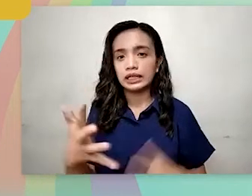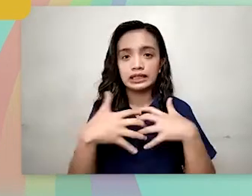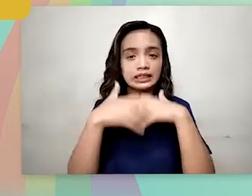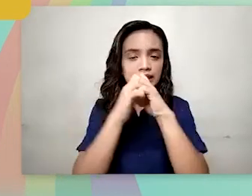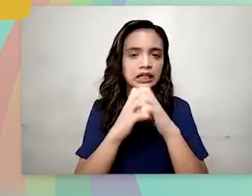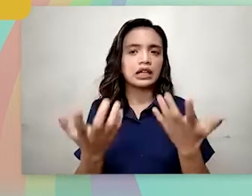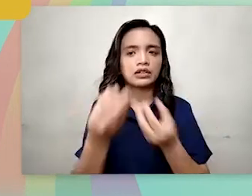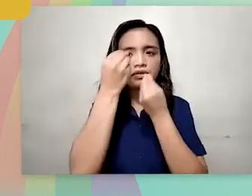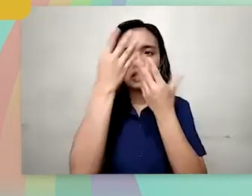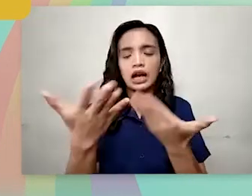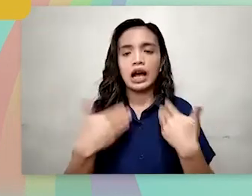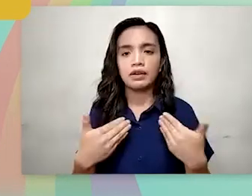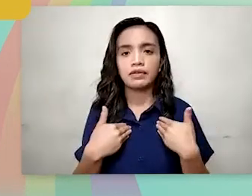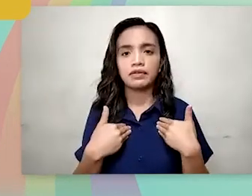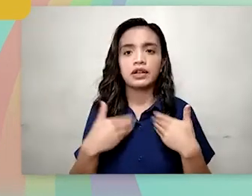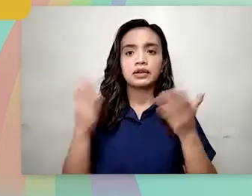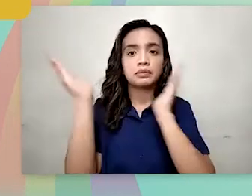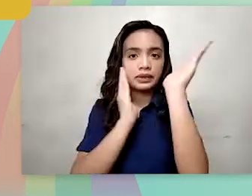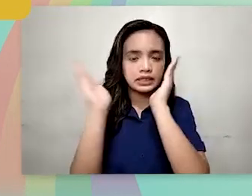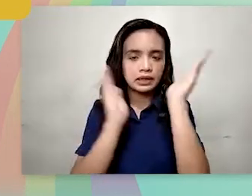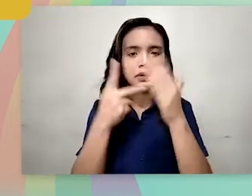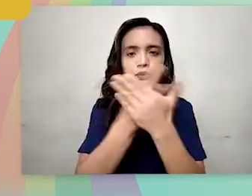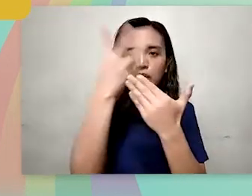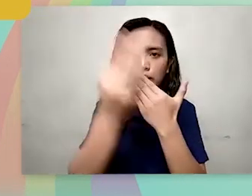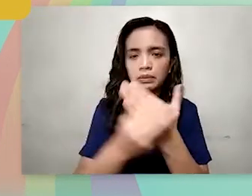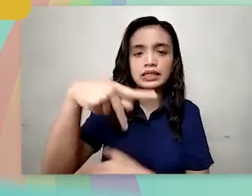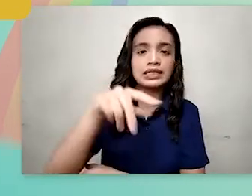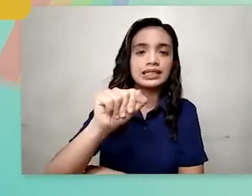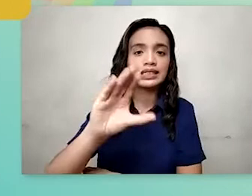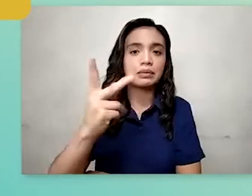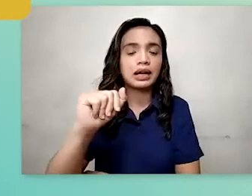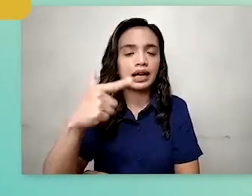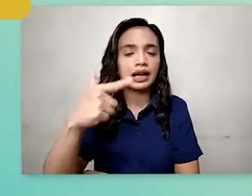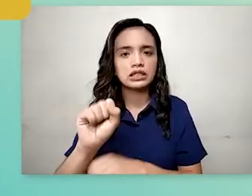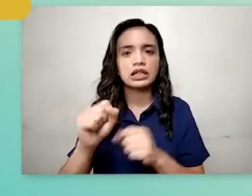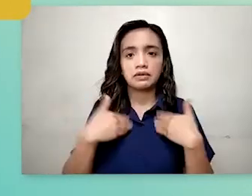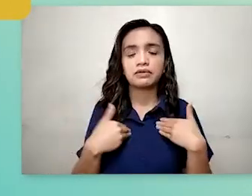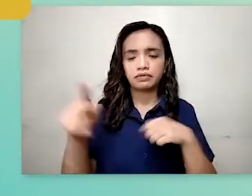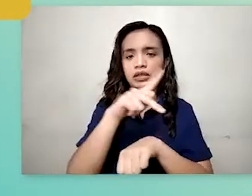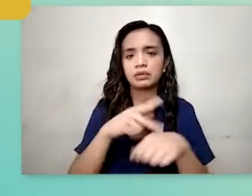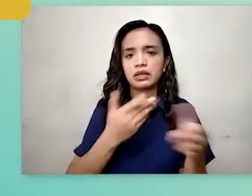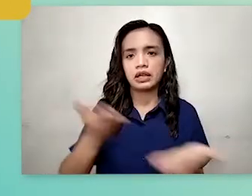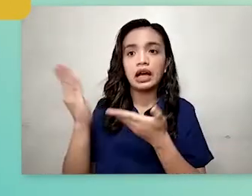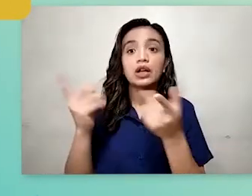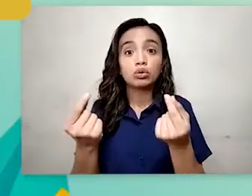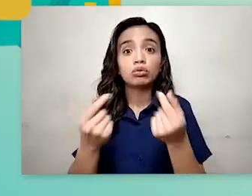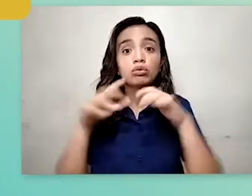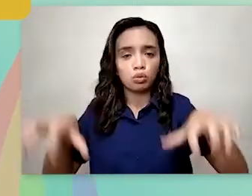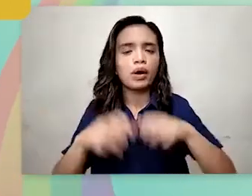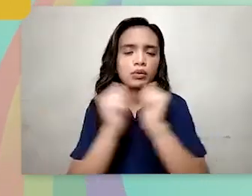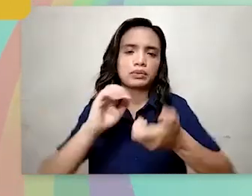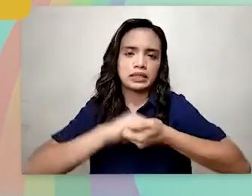and information, we have packages and services and programs that we deliver at PhilExport. And all this we do with